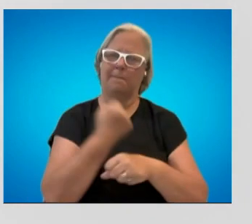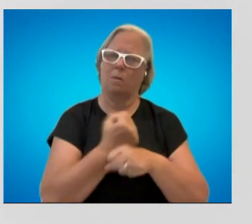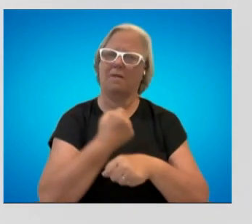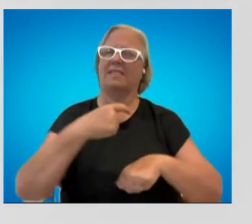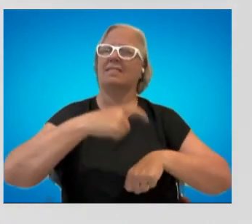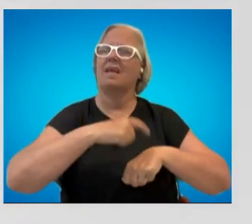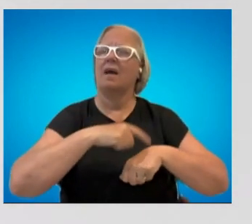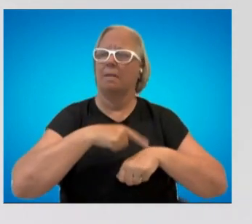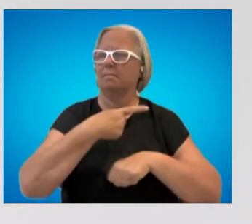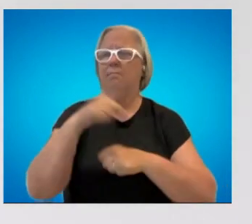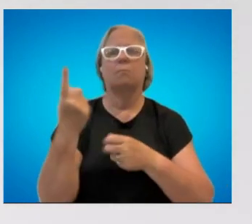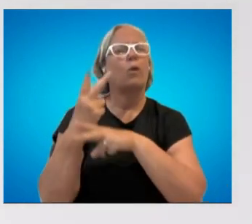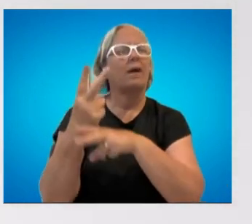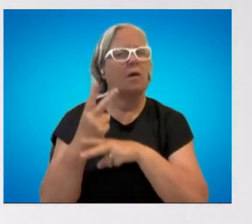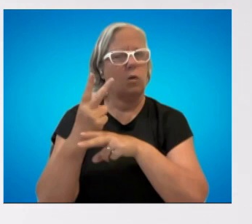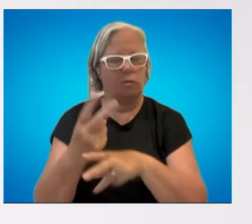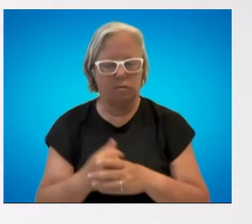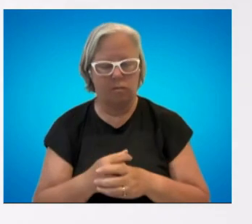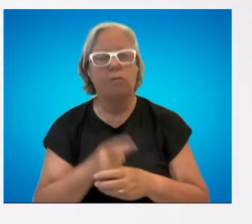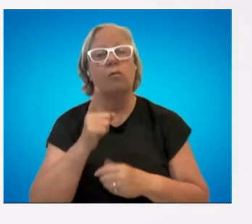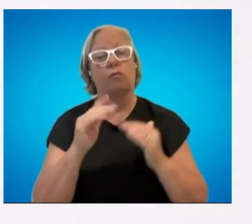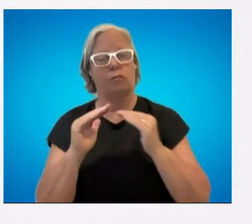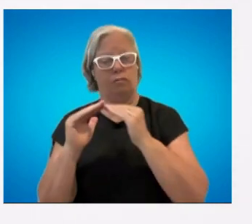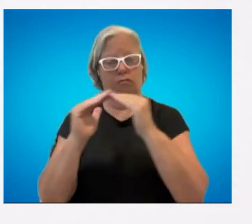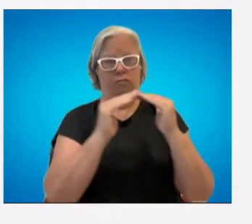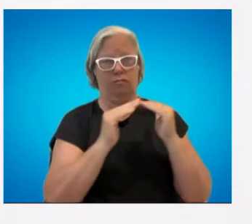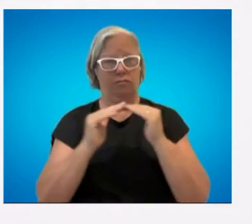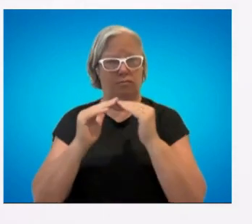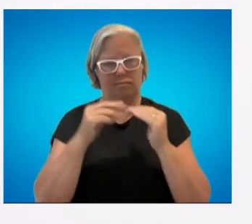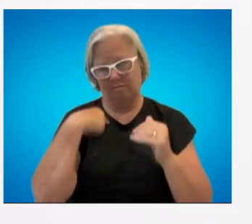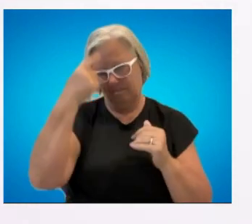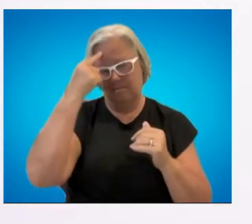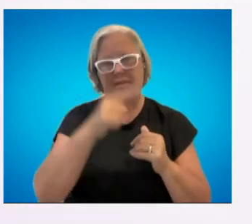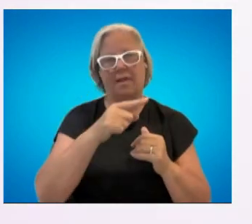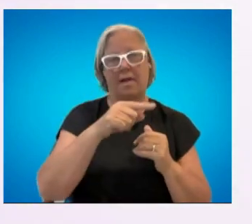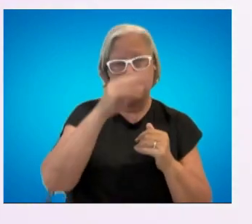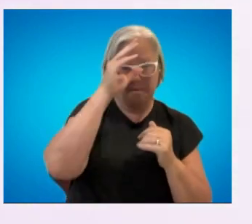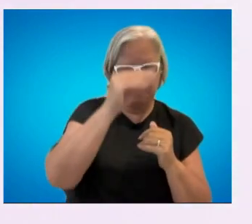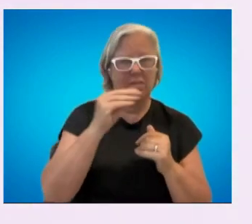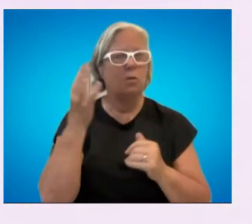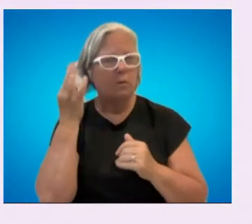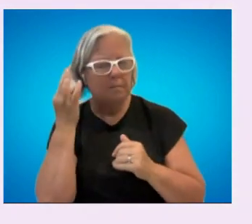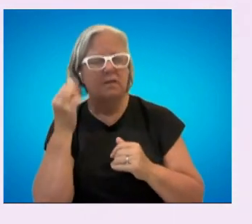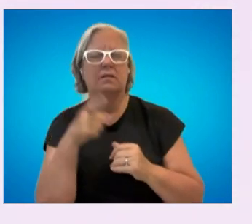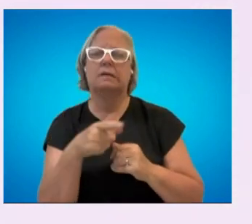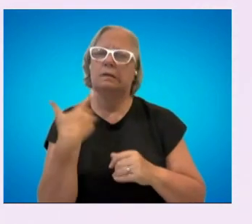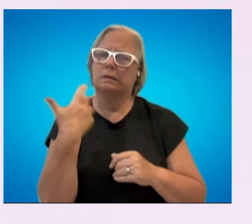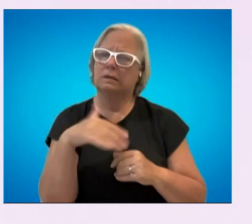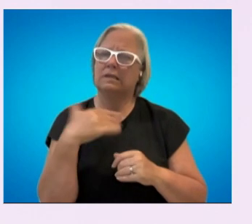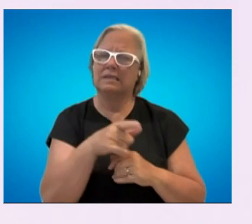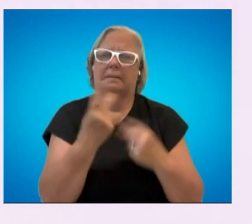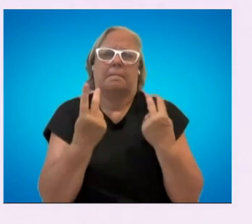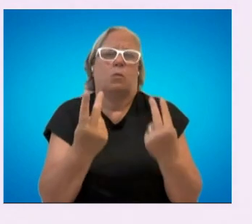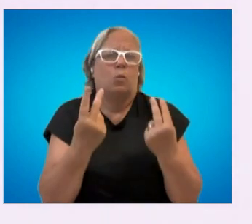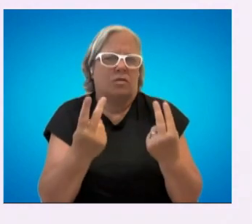care responsibilities between women and men is a significant contributor to gender equalities in the